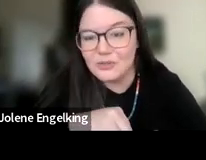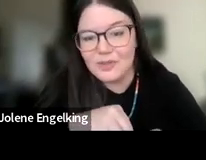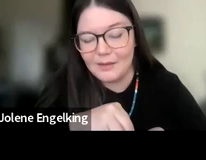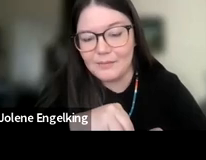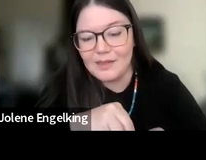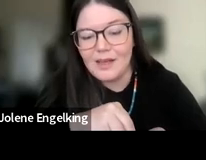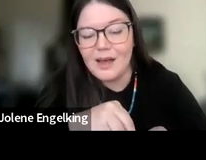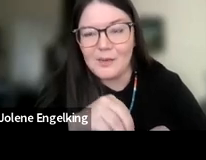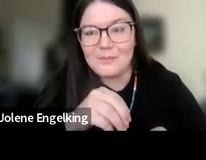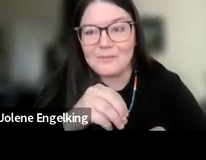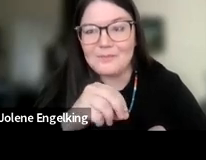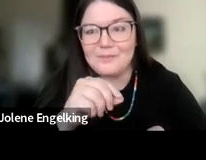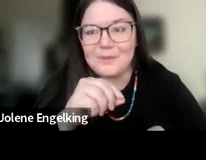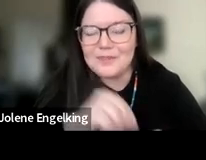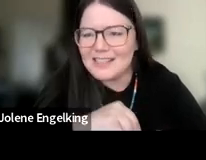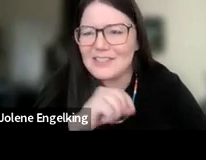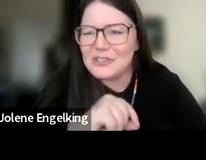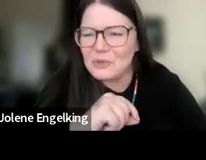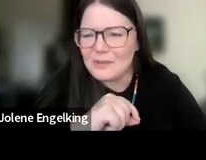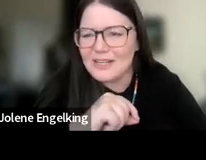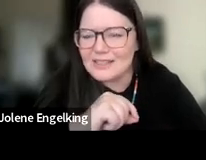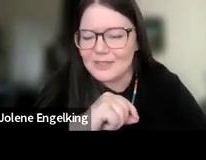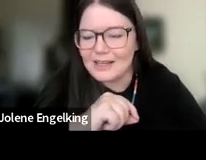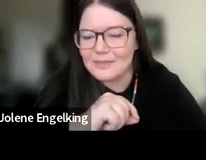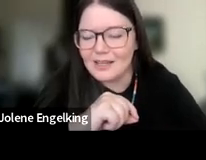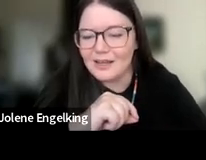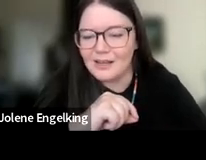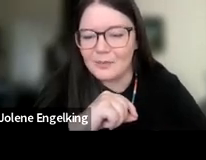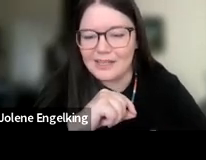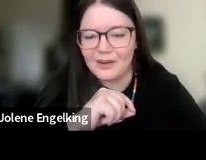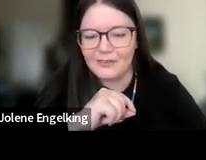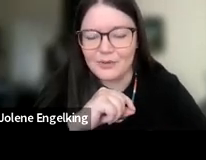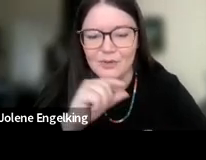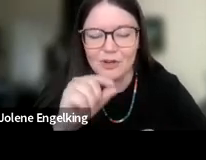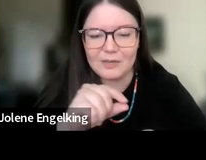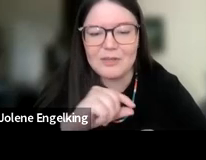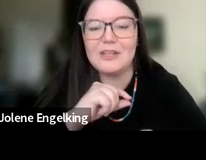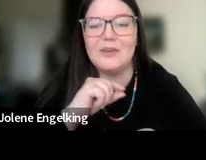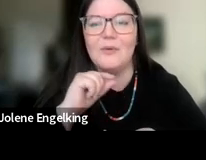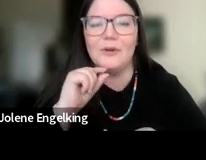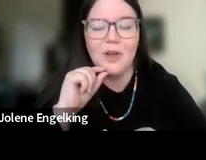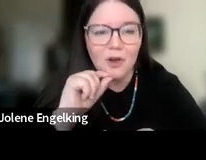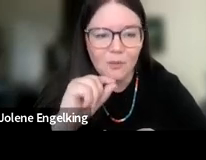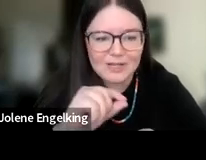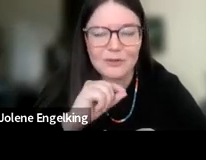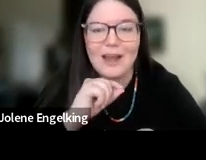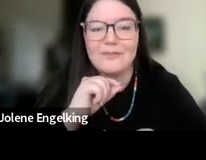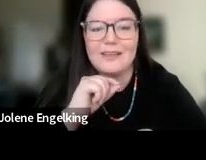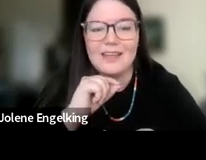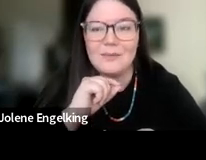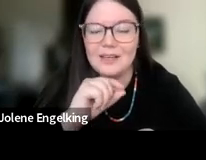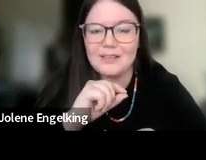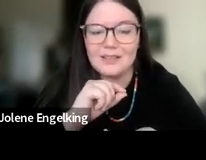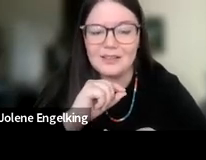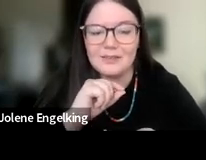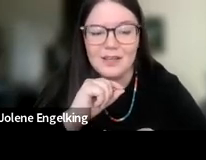done to them. But the studies are so limited sometimes. They are focused on one community or one demographic.